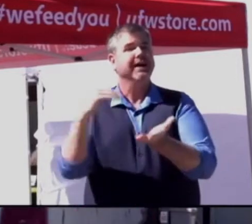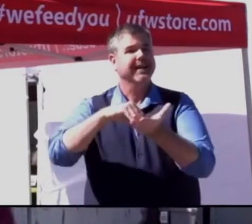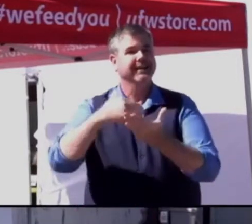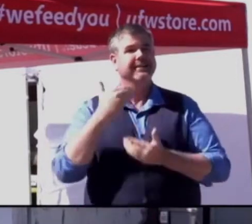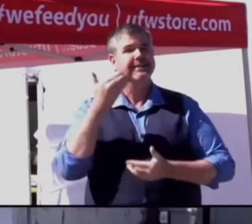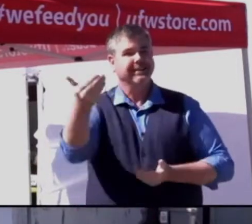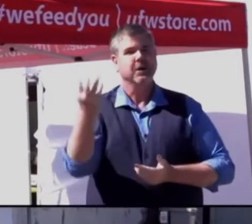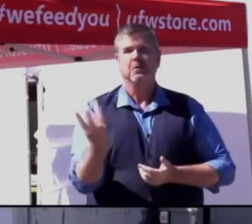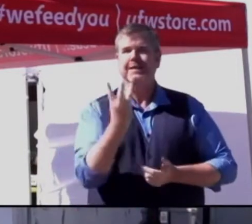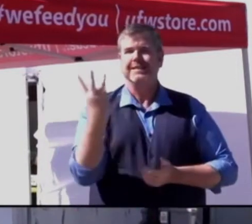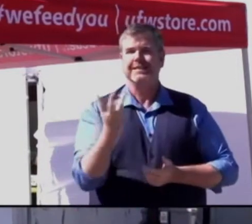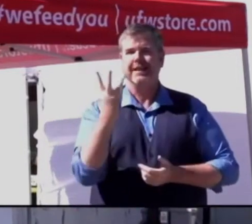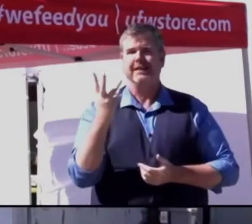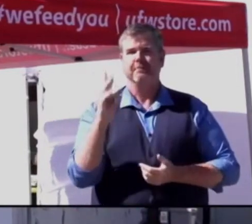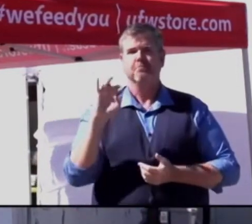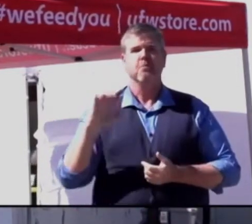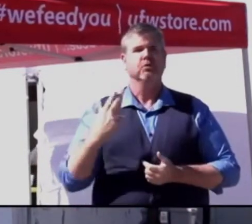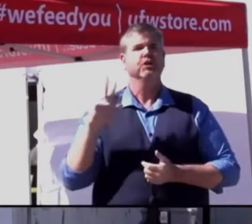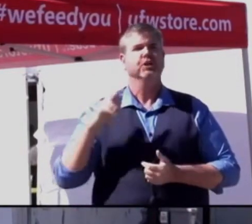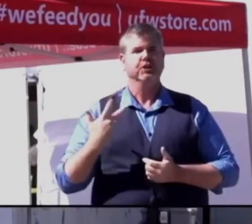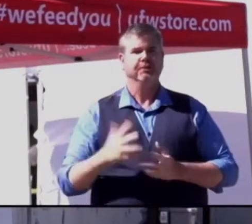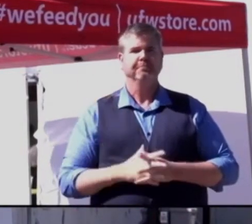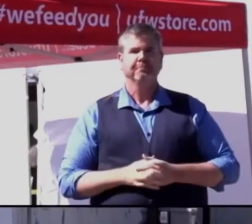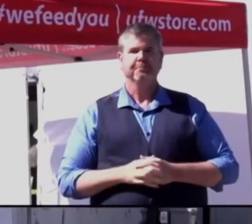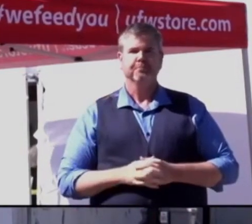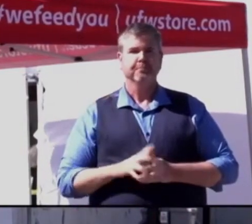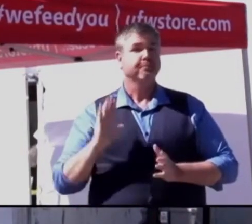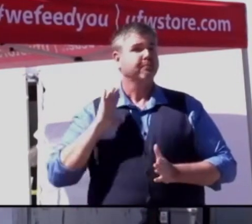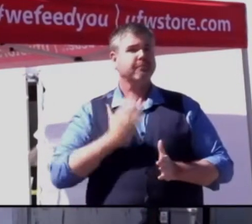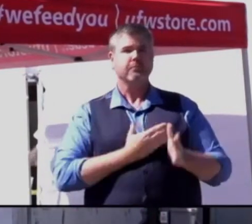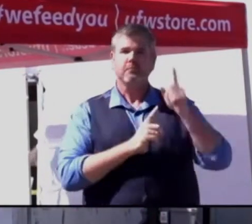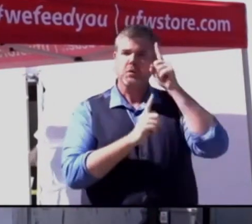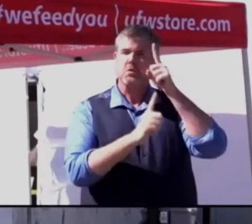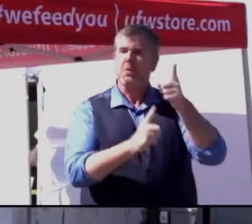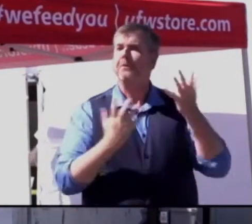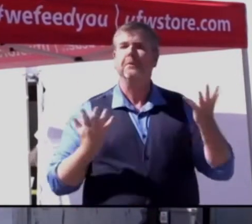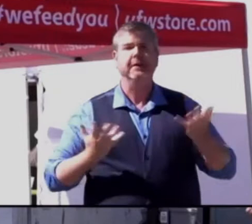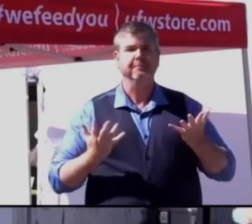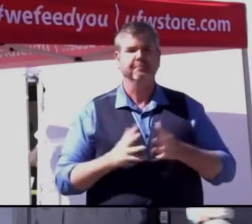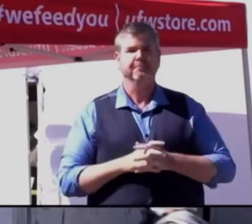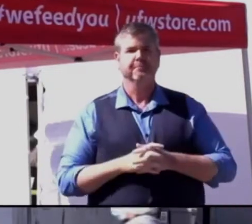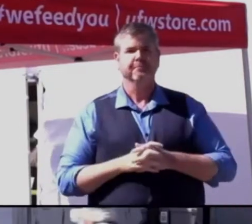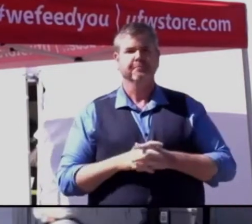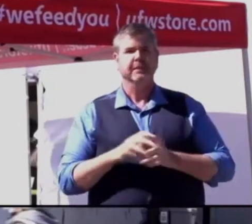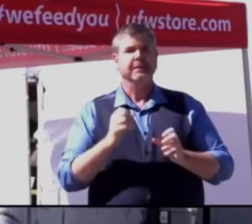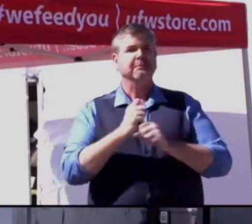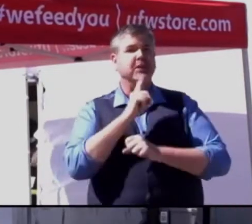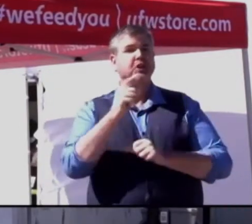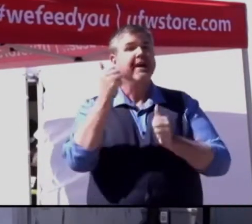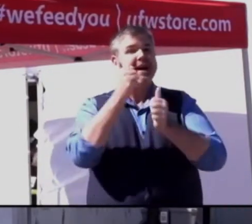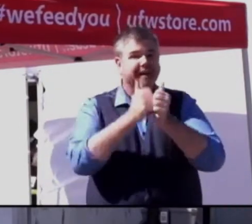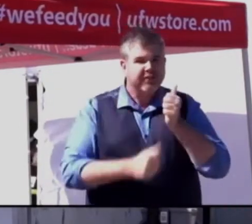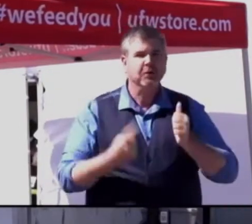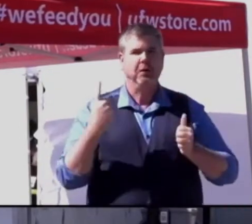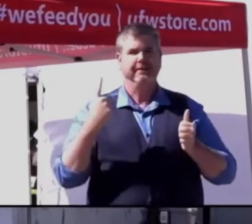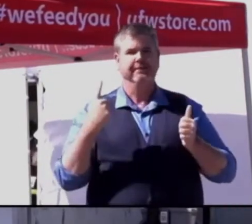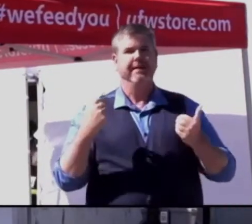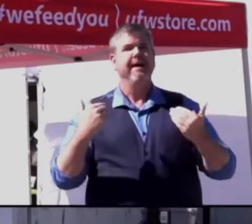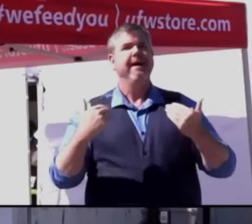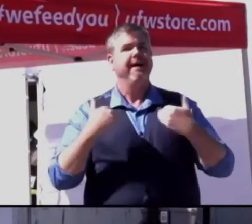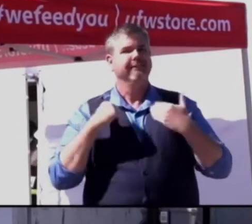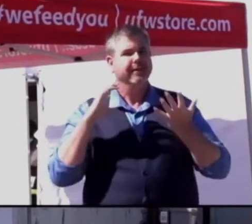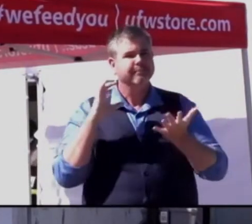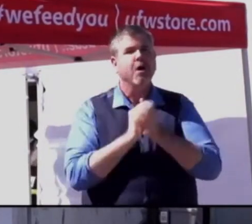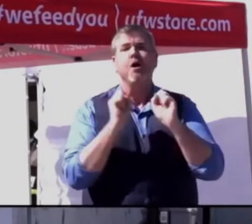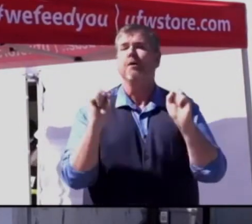on Wednesday. Our goal in the county is to make sure that everybody has access to